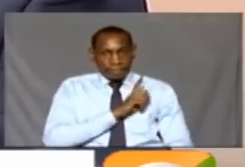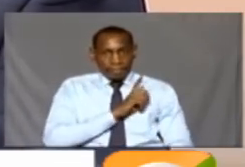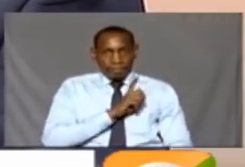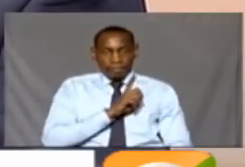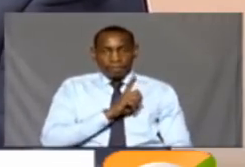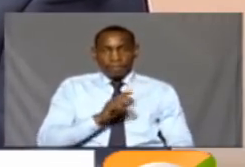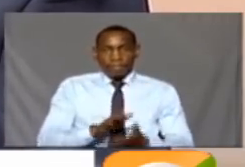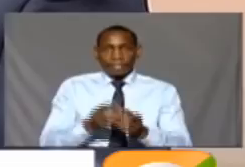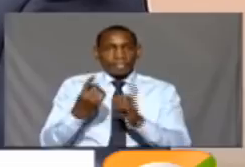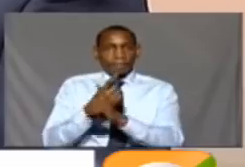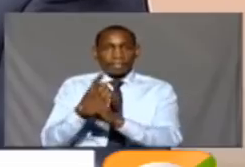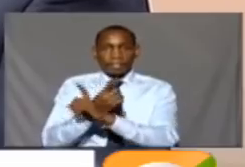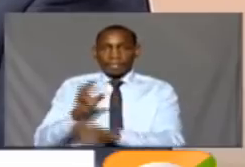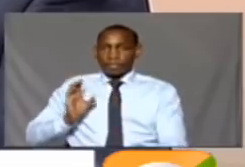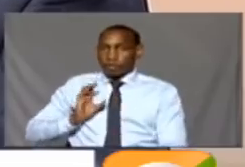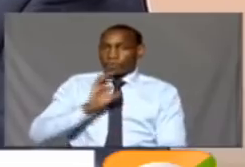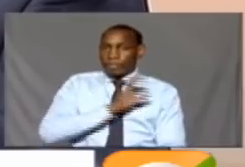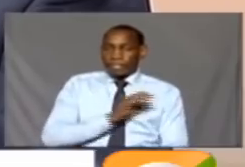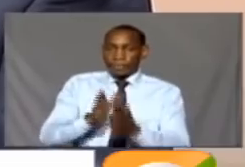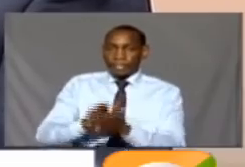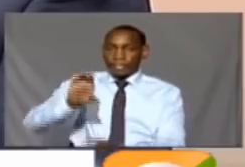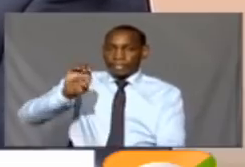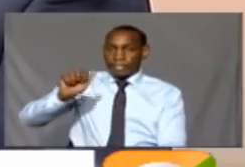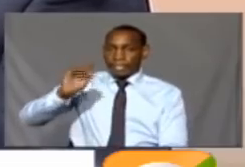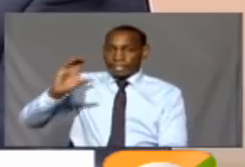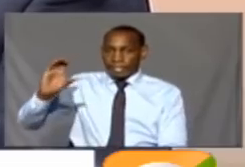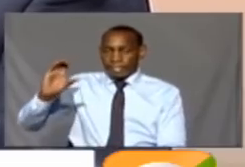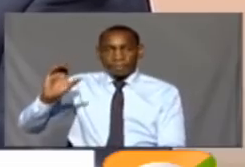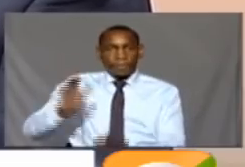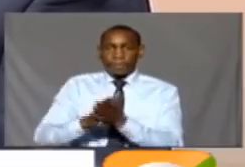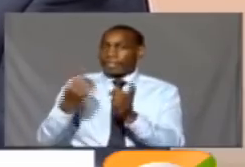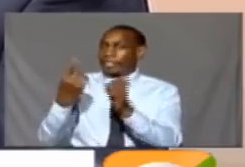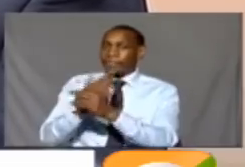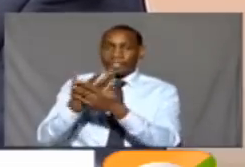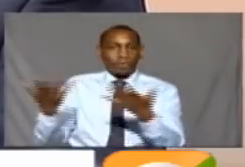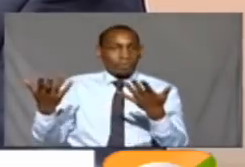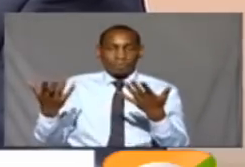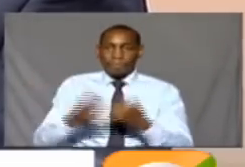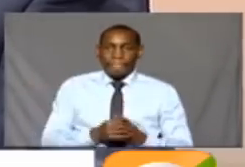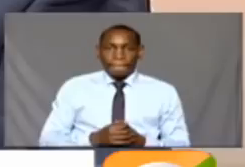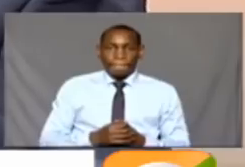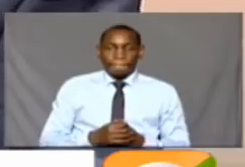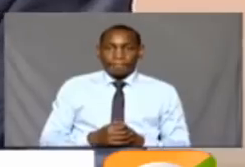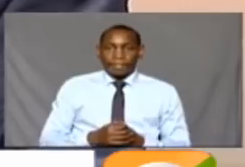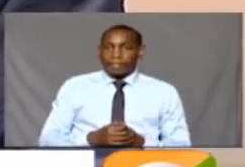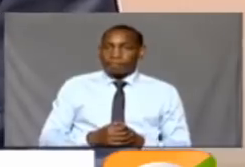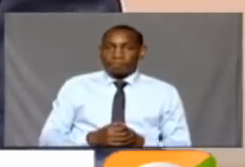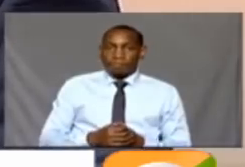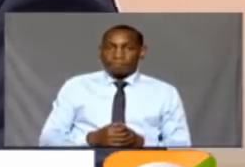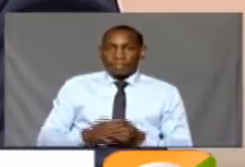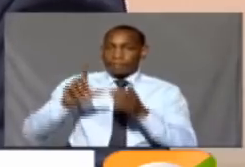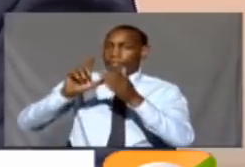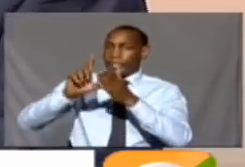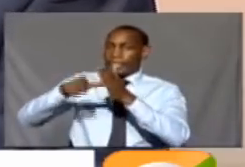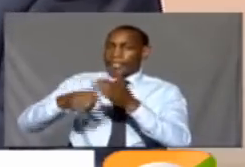interministerial committees, with the ESEC, mm-hmm. with whatever body you and may call. Yes. And it was finished,